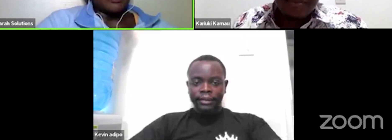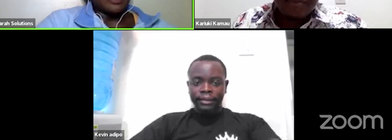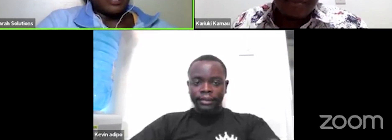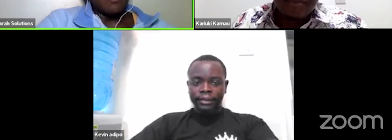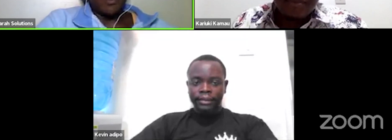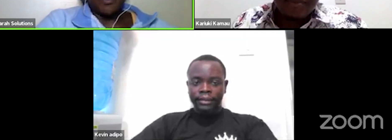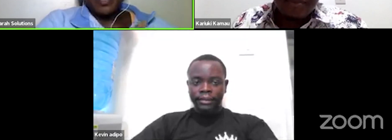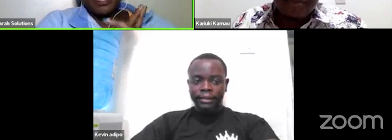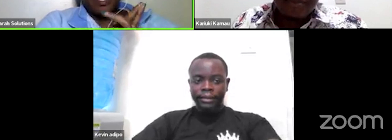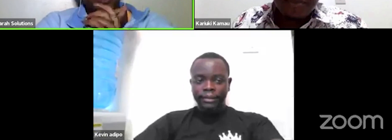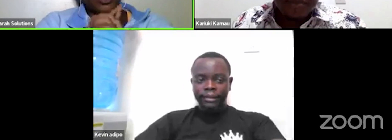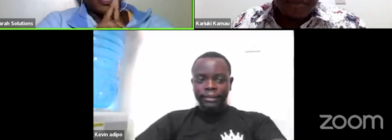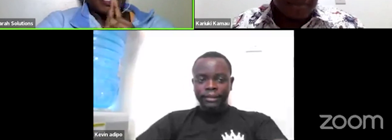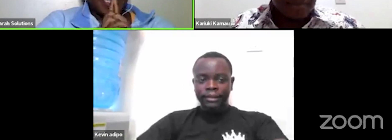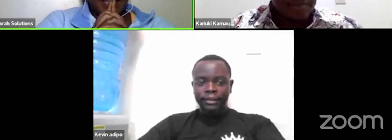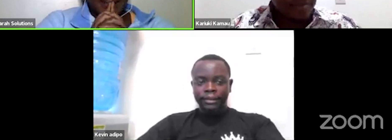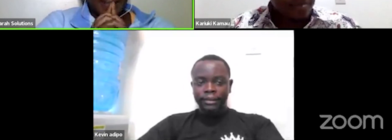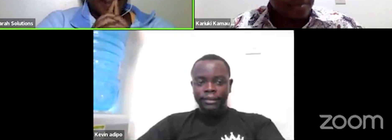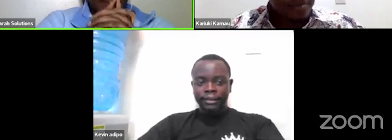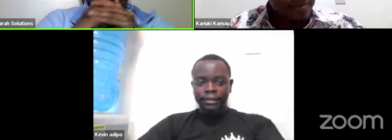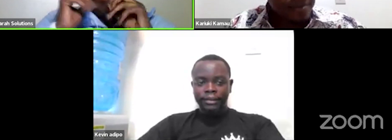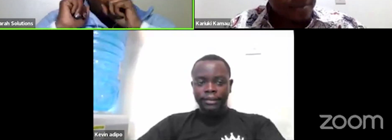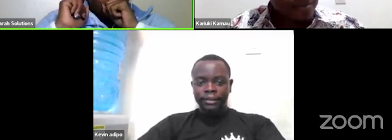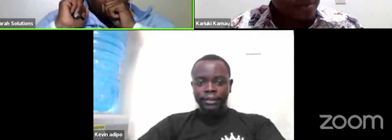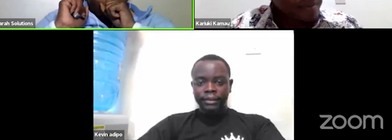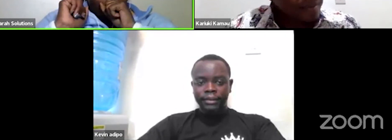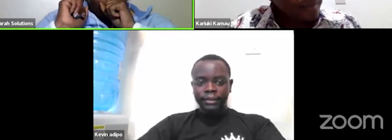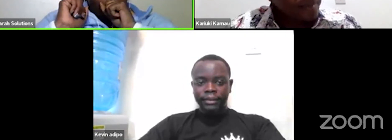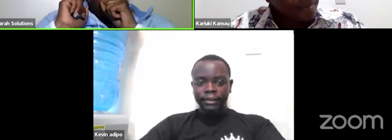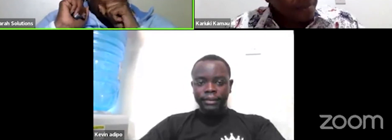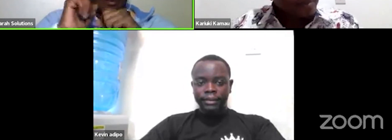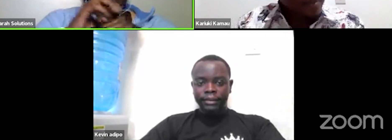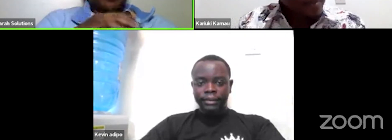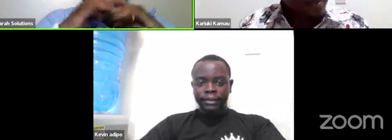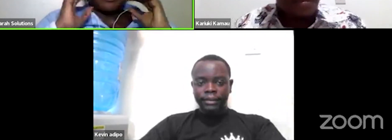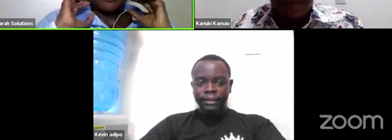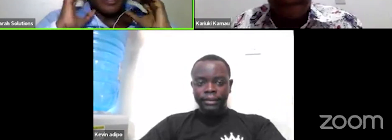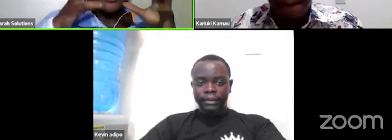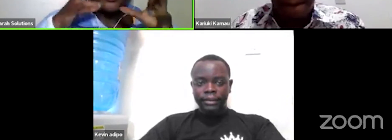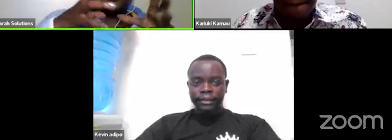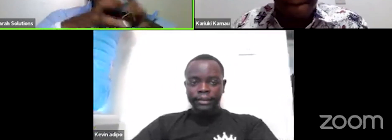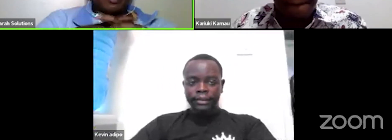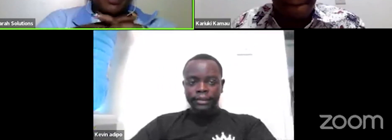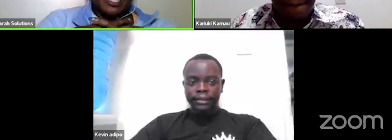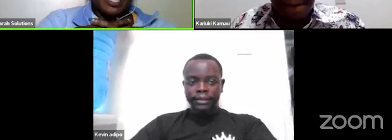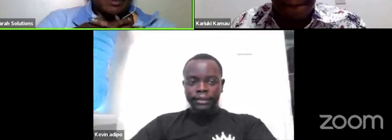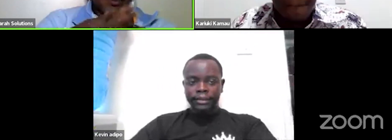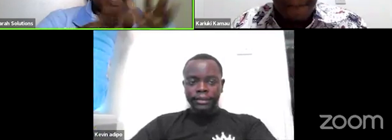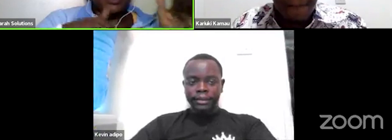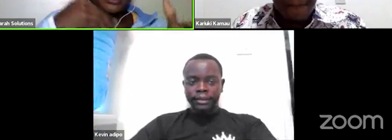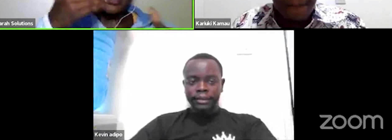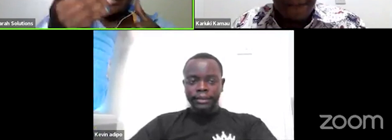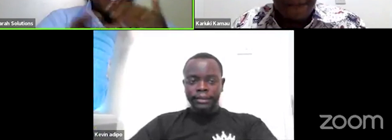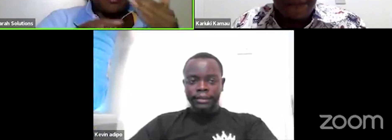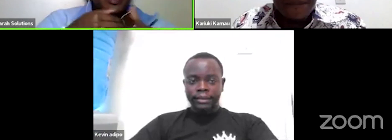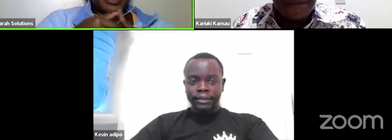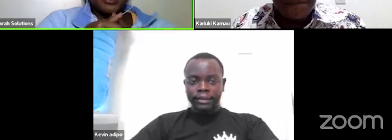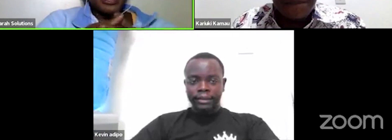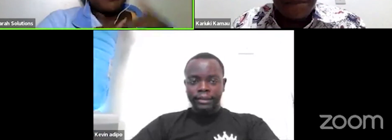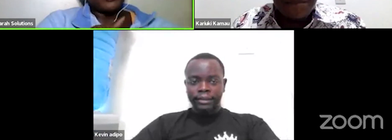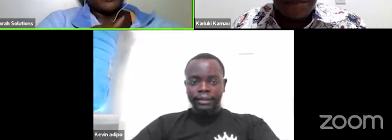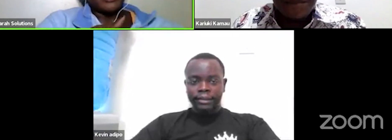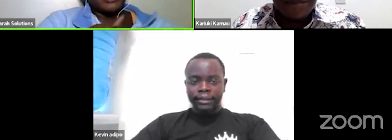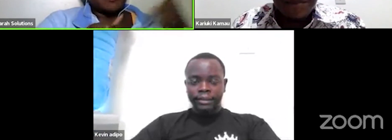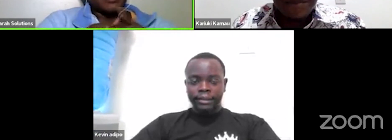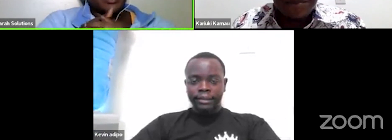having a good team. Now, my other question is, KK, sorry, how do you keep up with the times? Because the times have